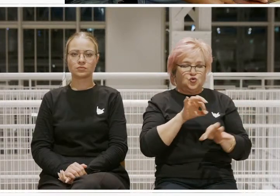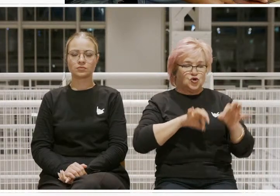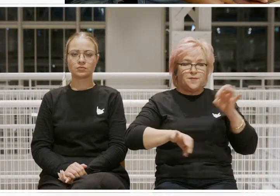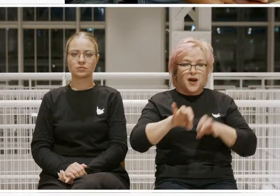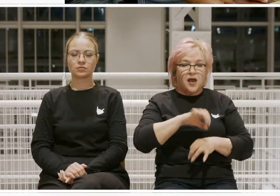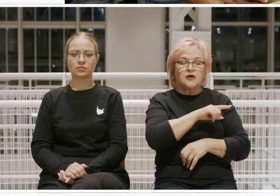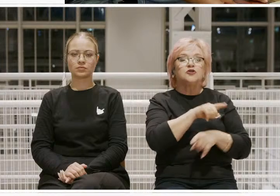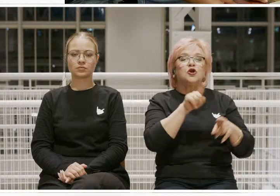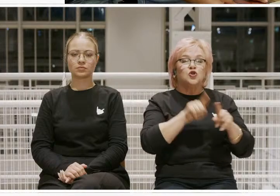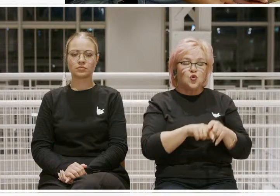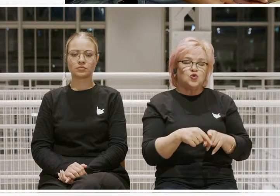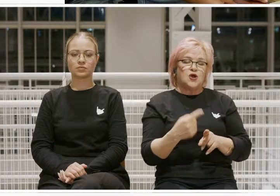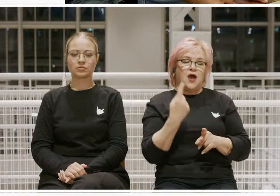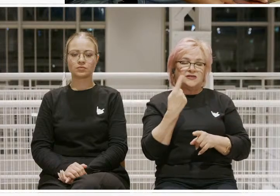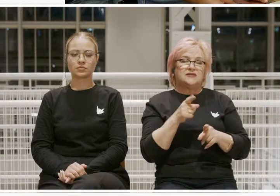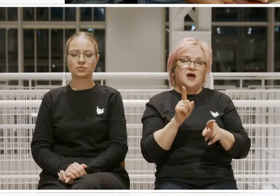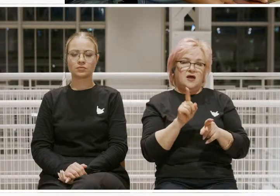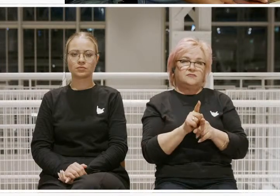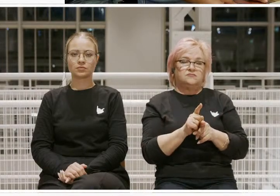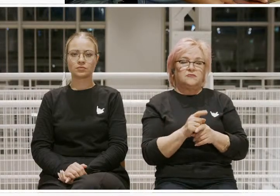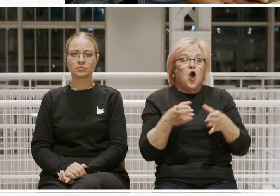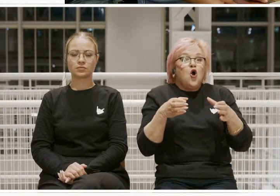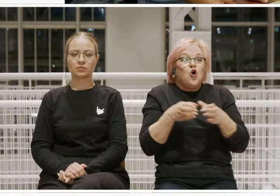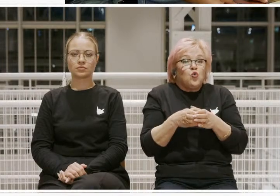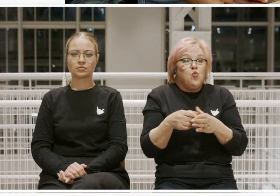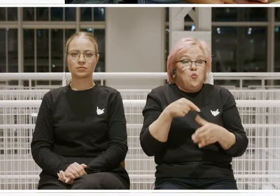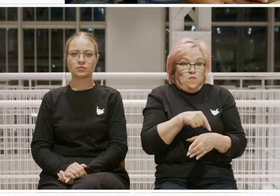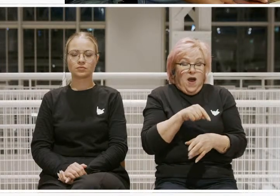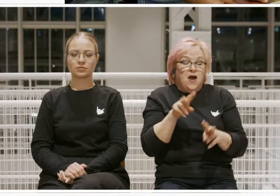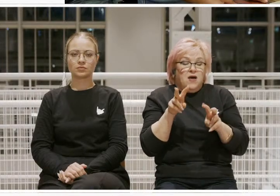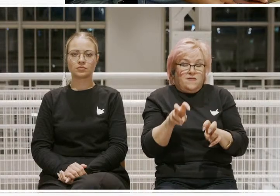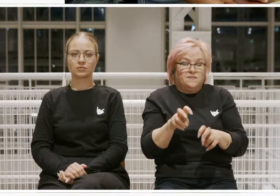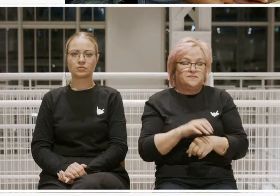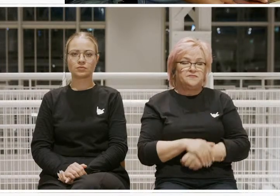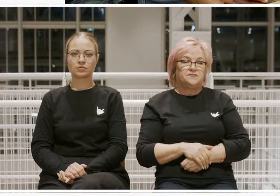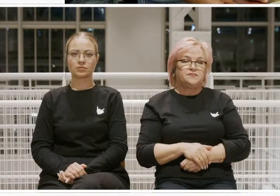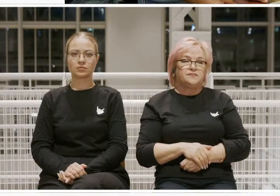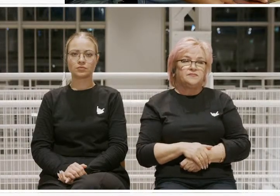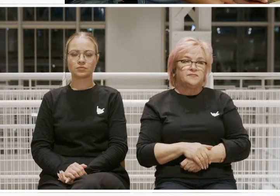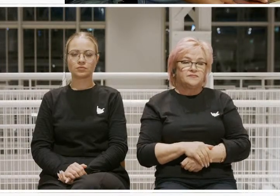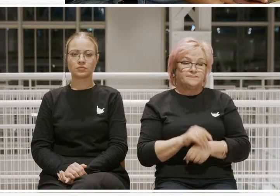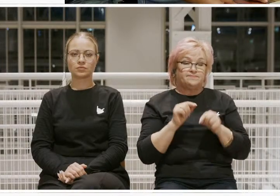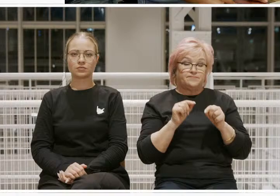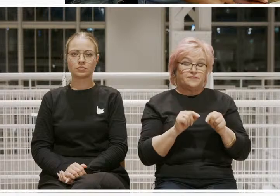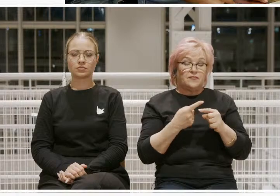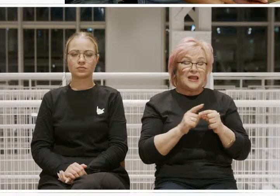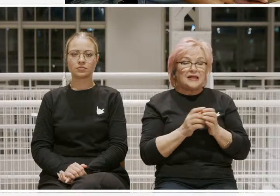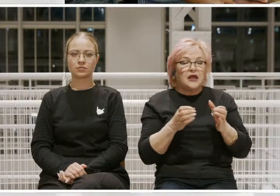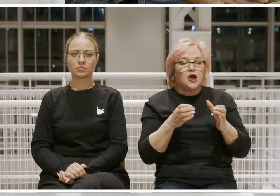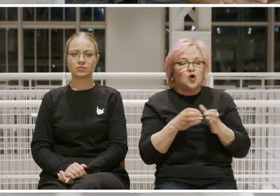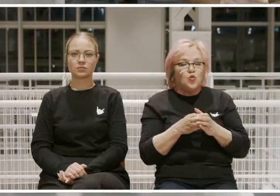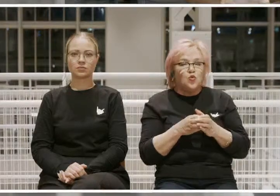work of a writer, artist, designer, and theater maker, Danarto, from Indonesia.